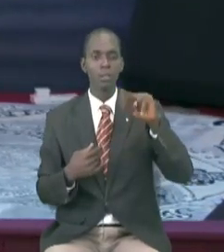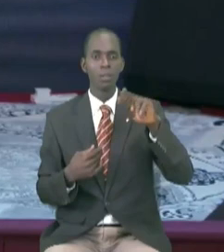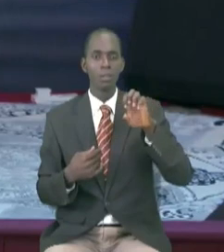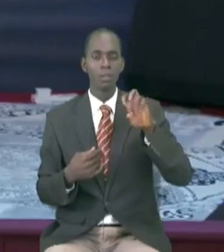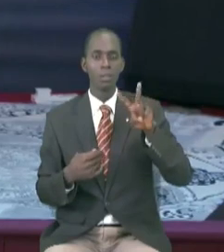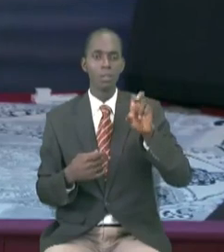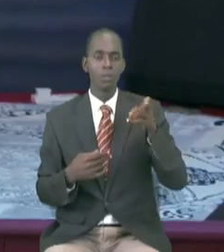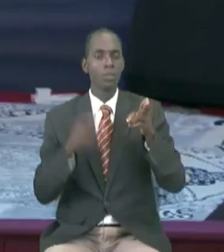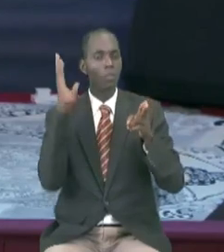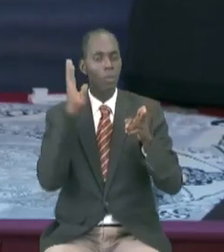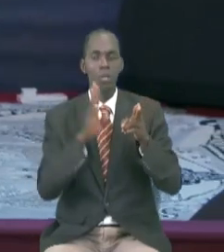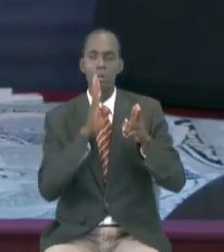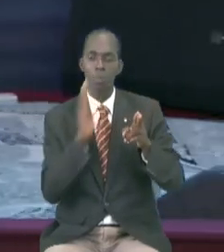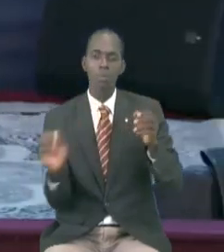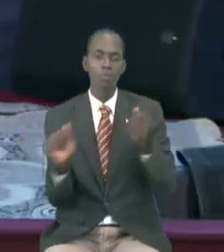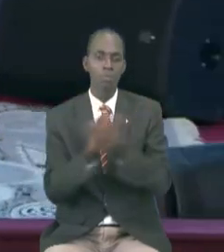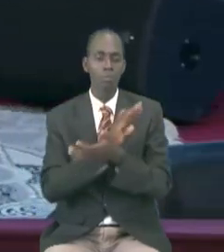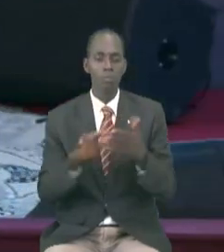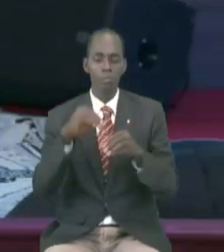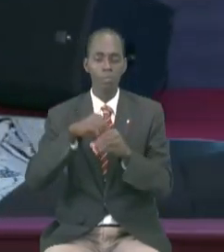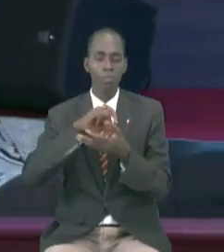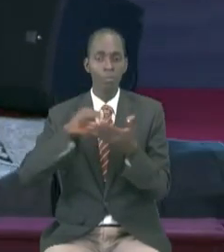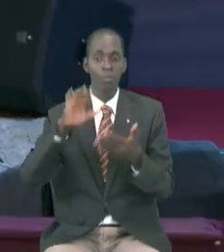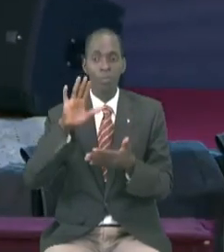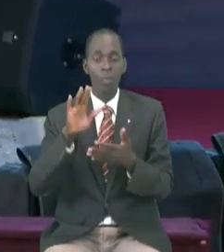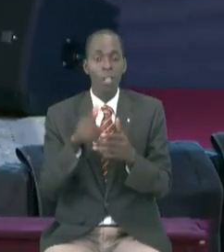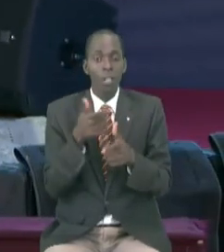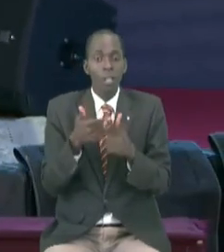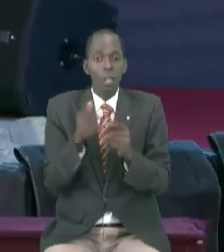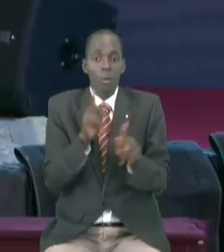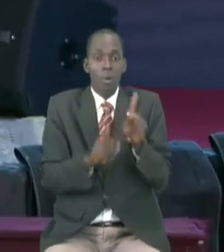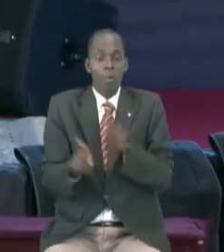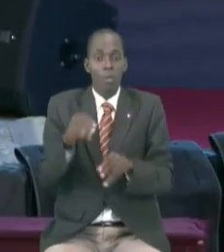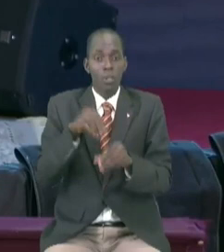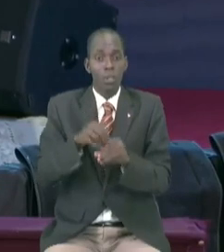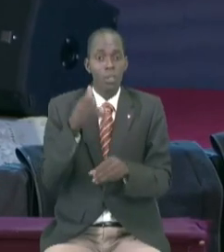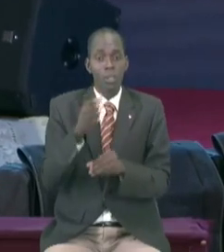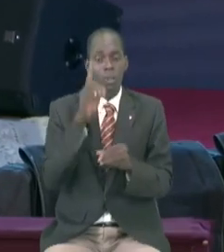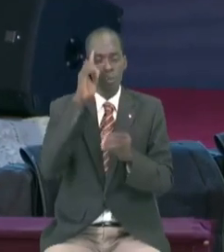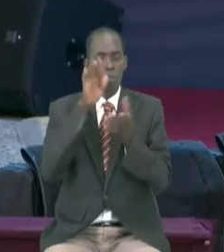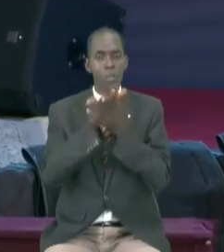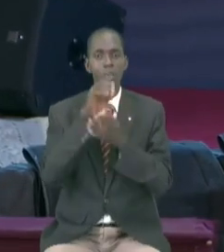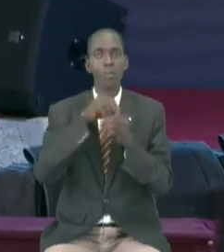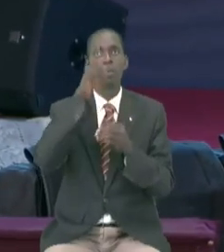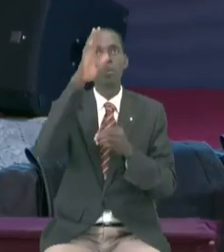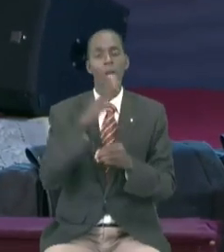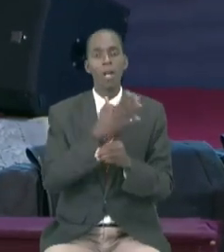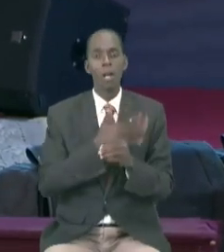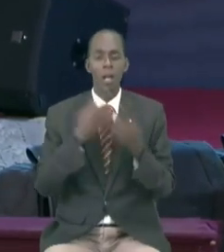a fast and put on sackcloth, from the greatest of